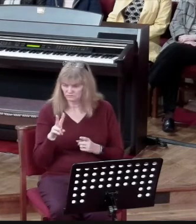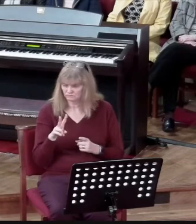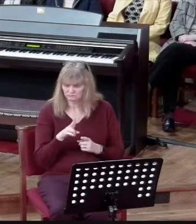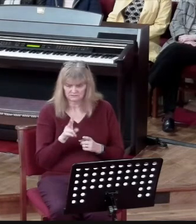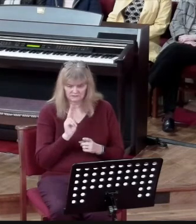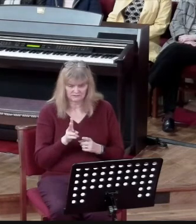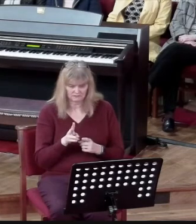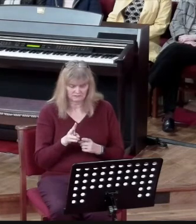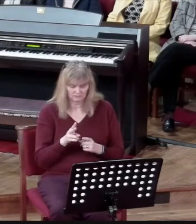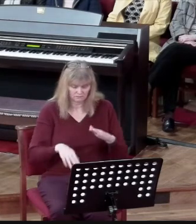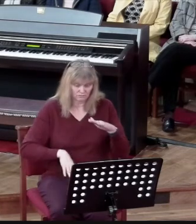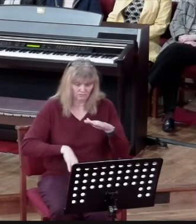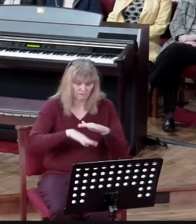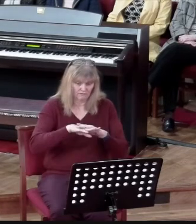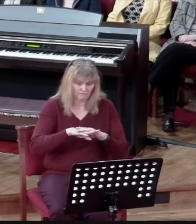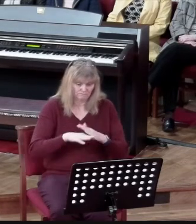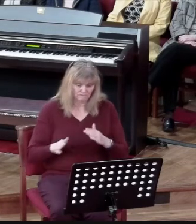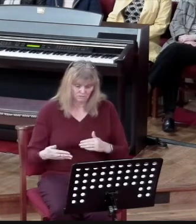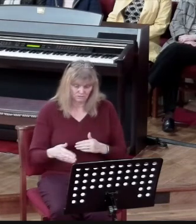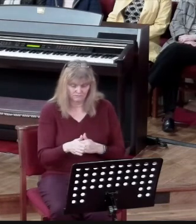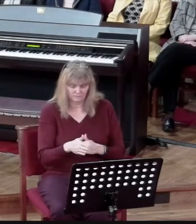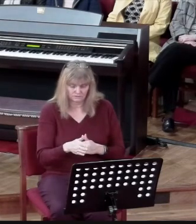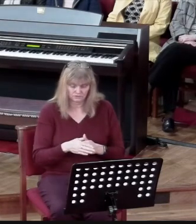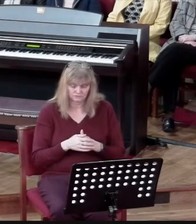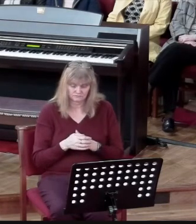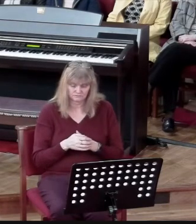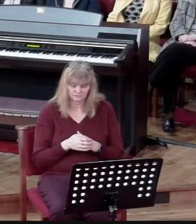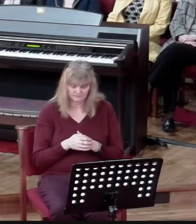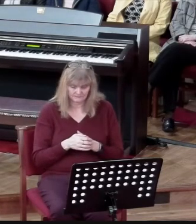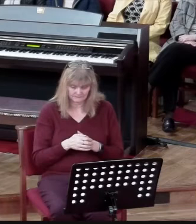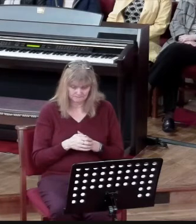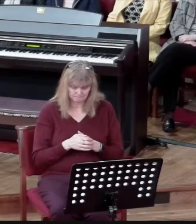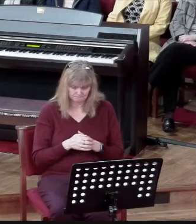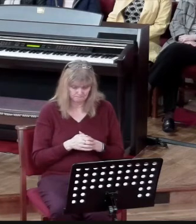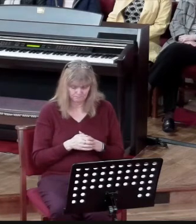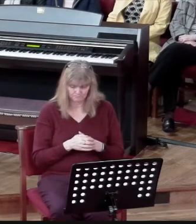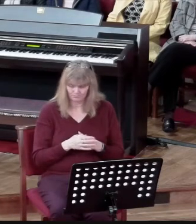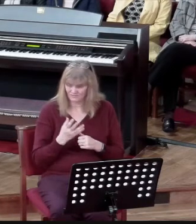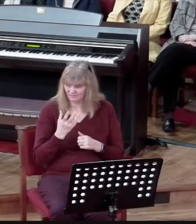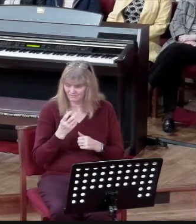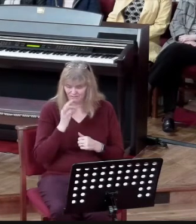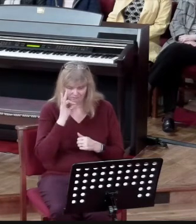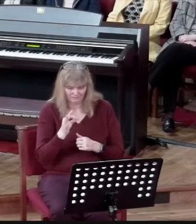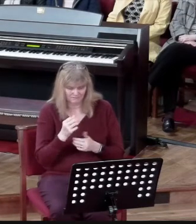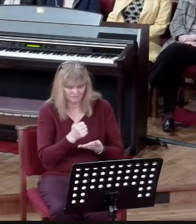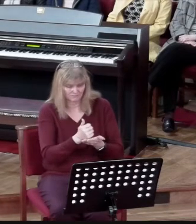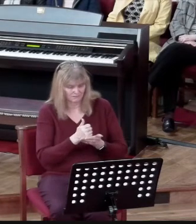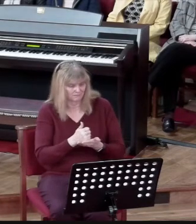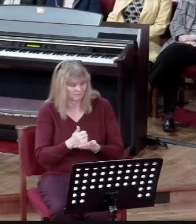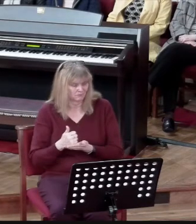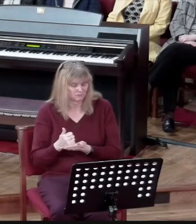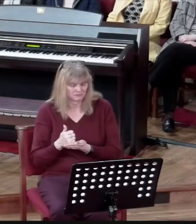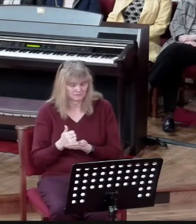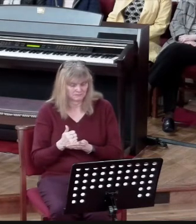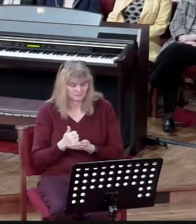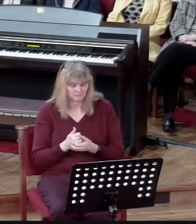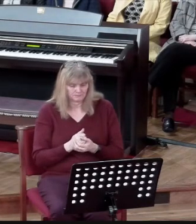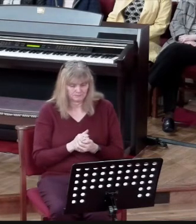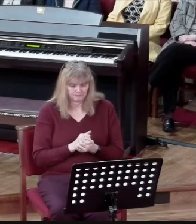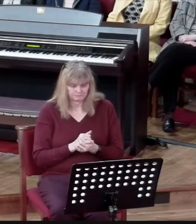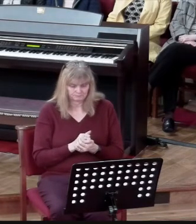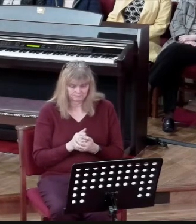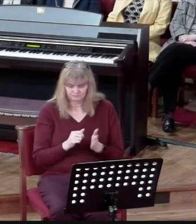John's gospel, is almost like, I say almost, it's almost like an appendix to the main body of the gospel.